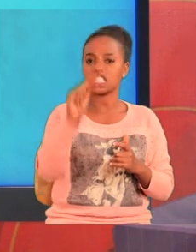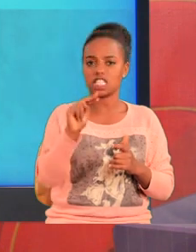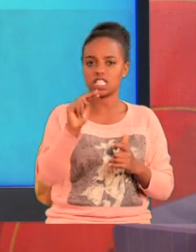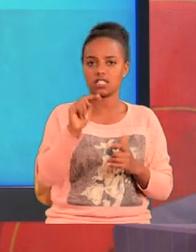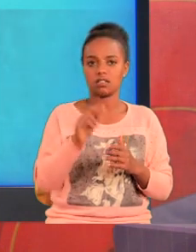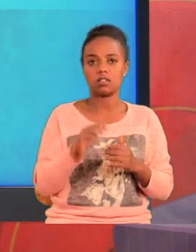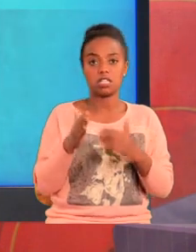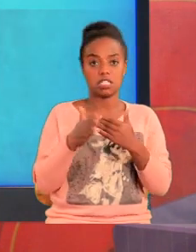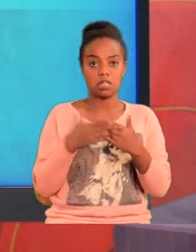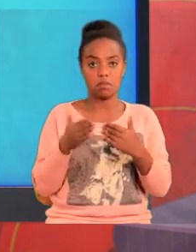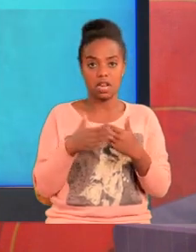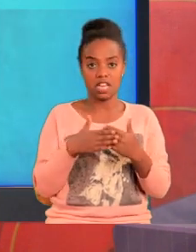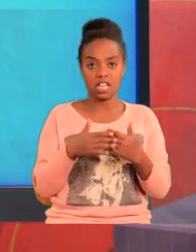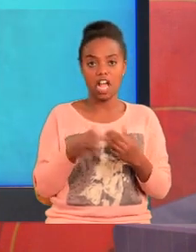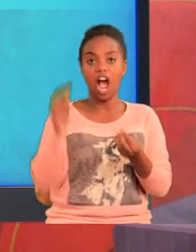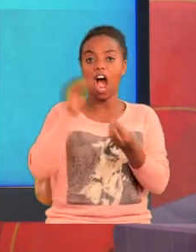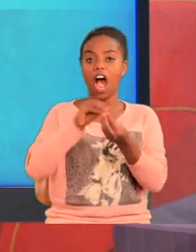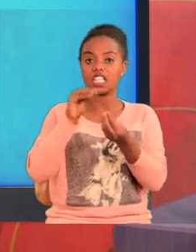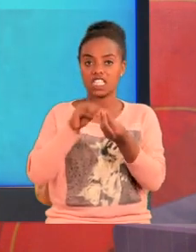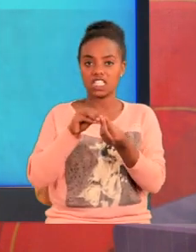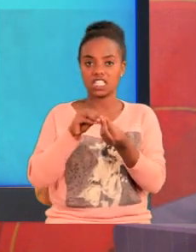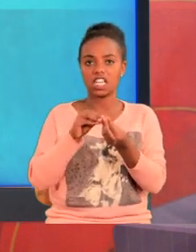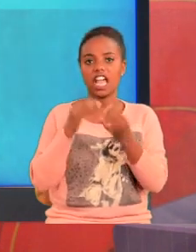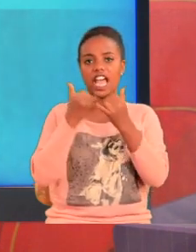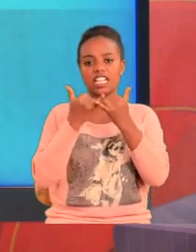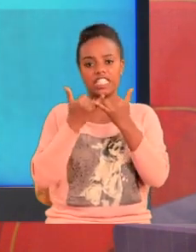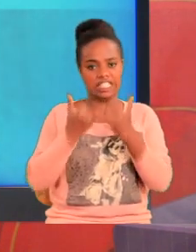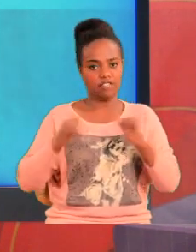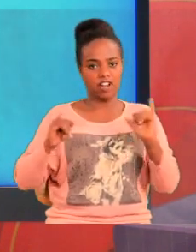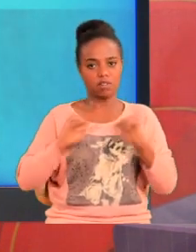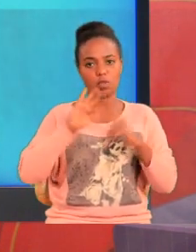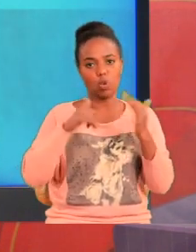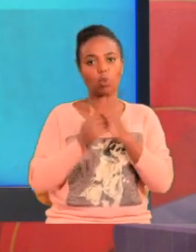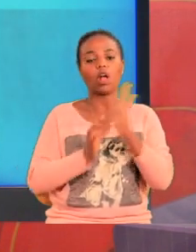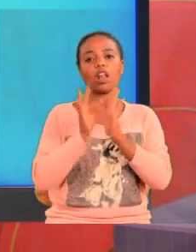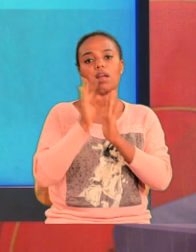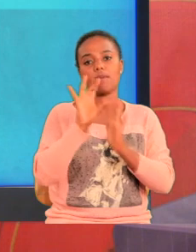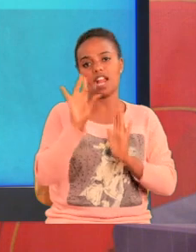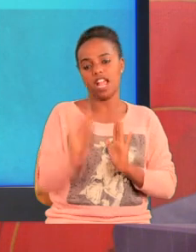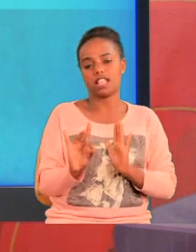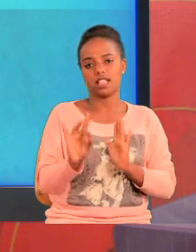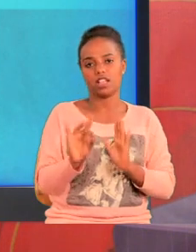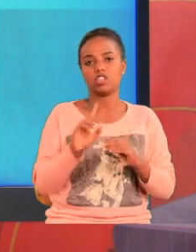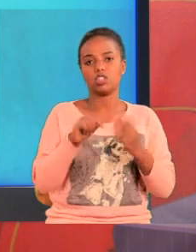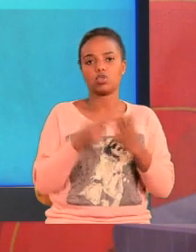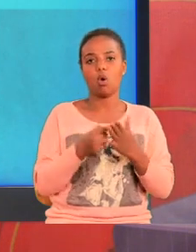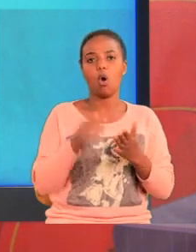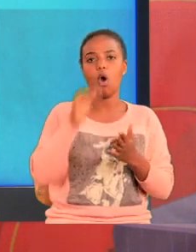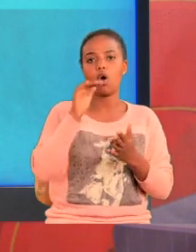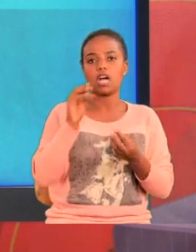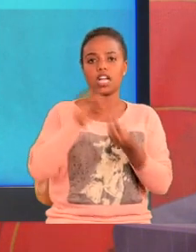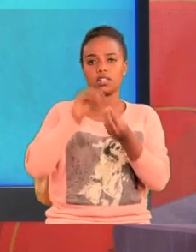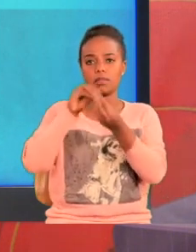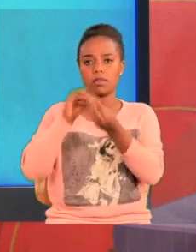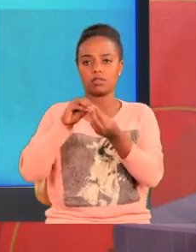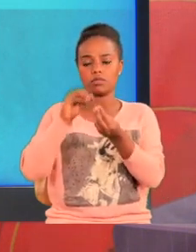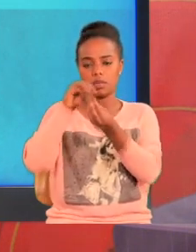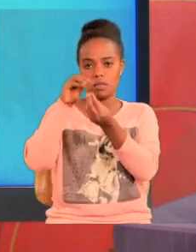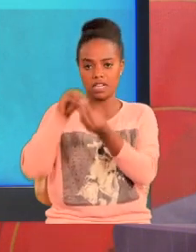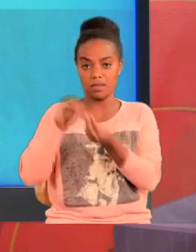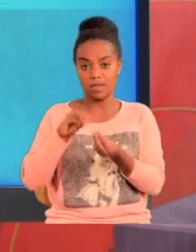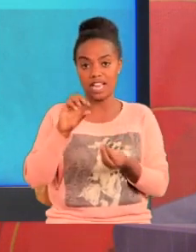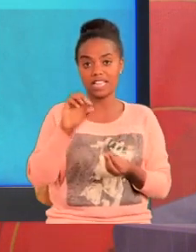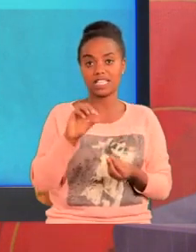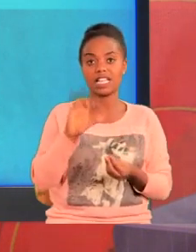mean is simply computed by adding this and dividing by the total number of data, 8. So when you add this, you get 80.